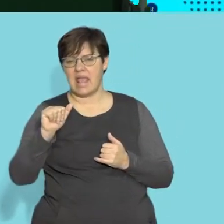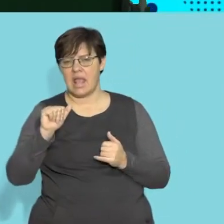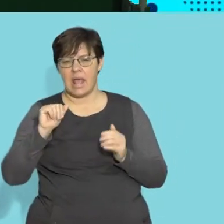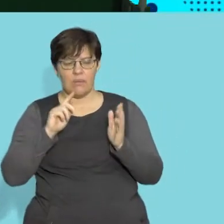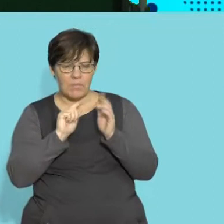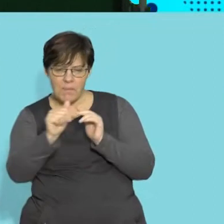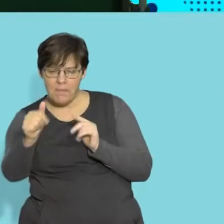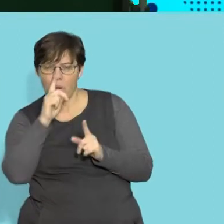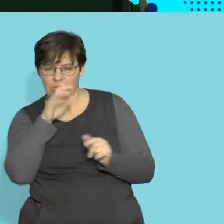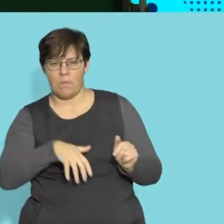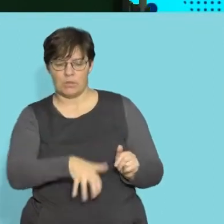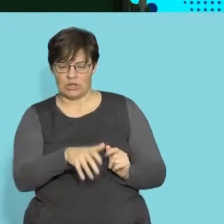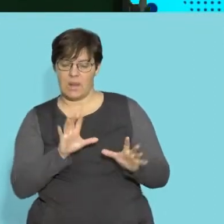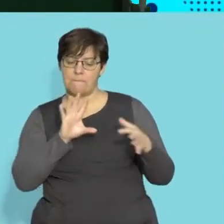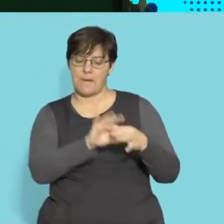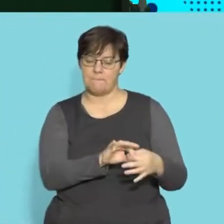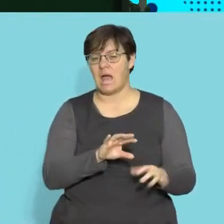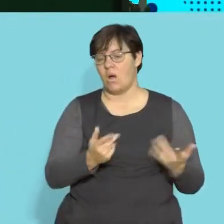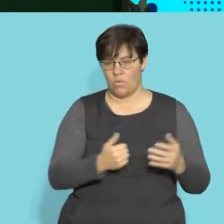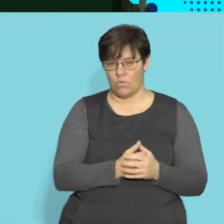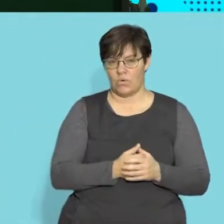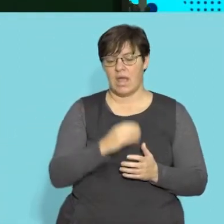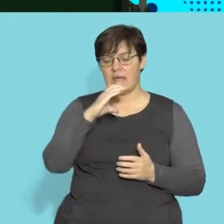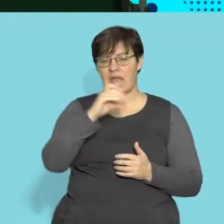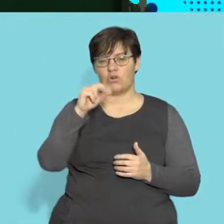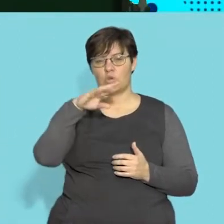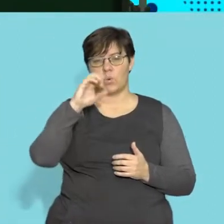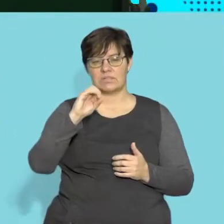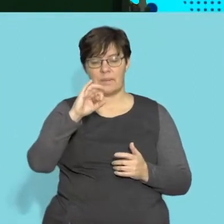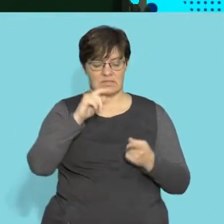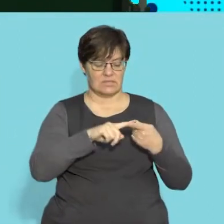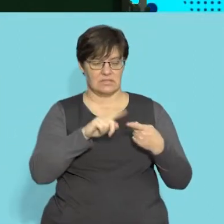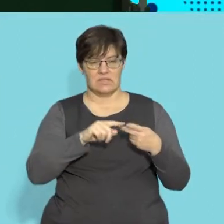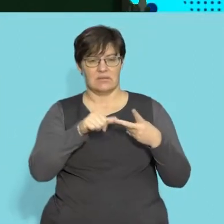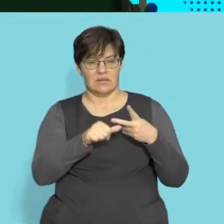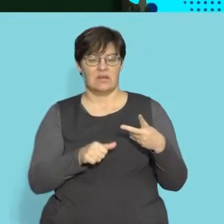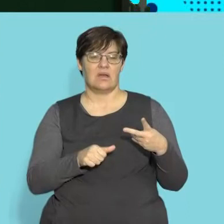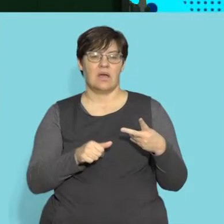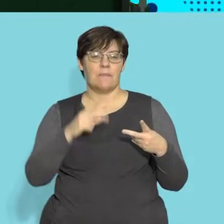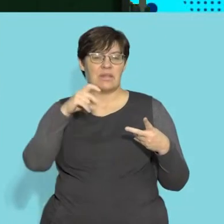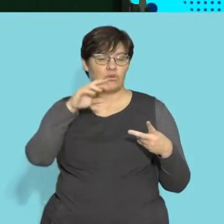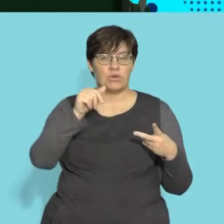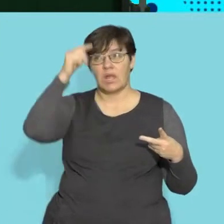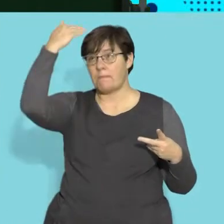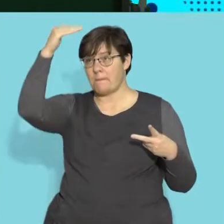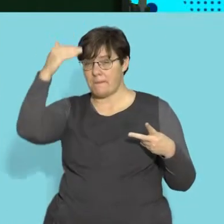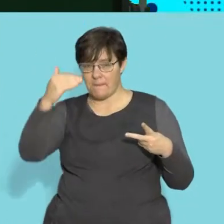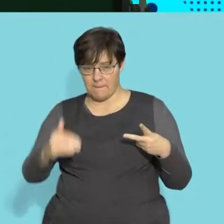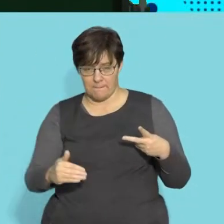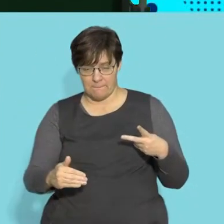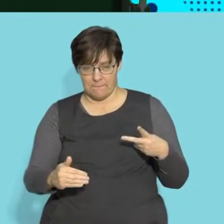at paternity. So again, the concepts of karyotypes, fingerprints, pedigree charts are important in being able